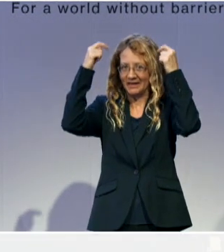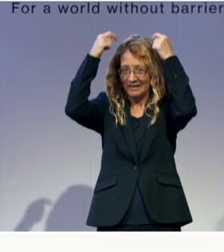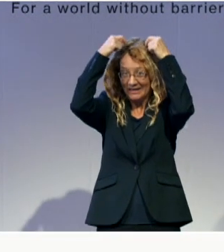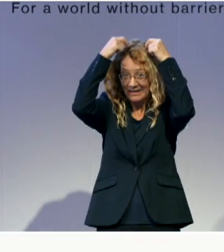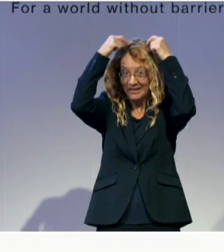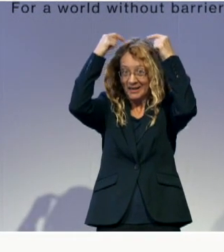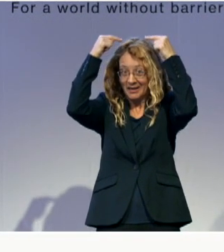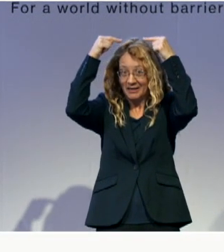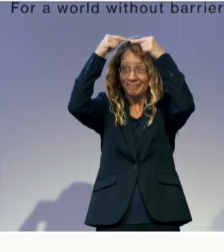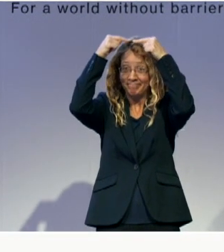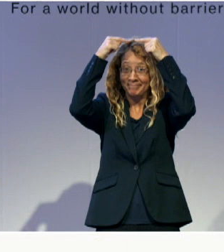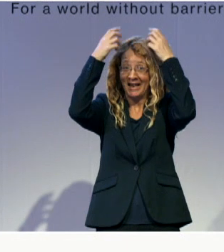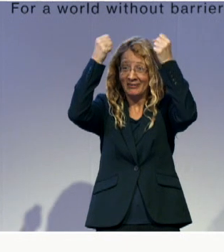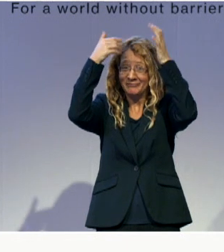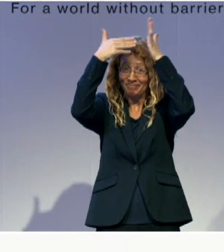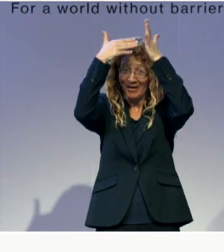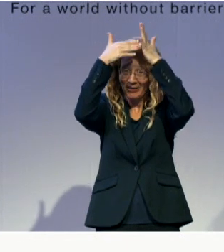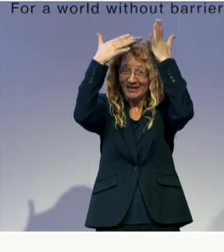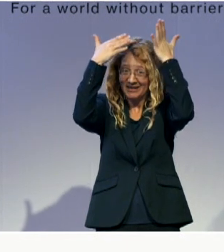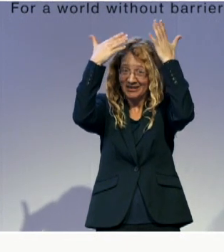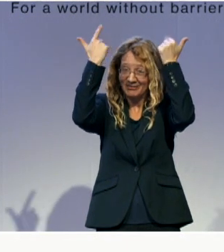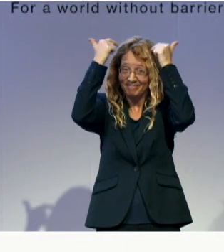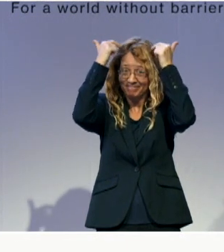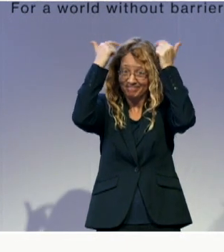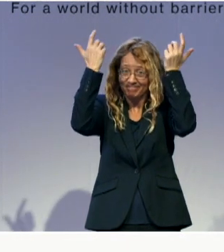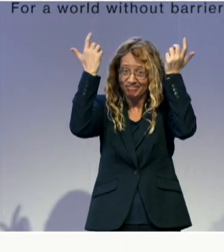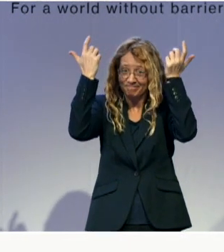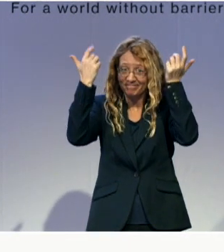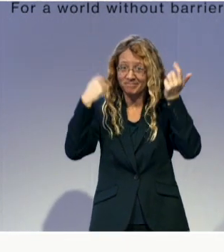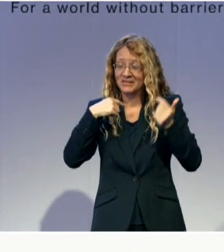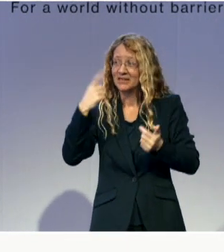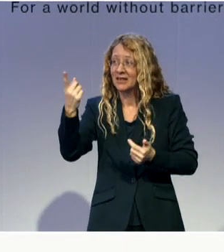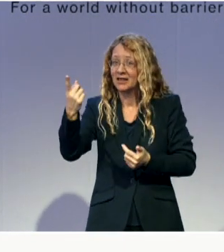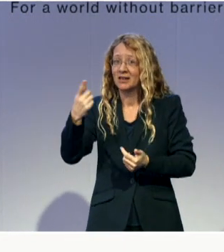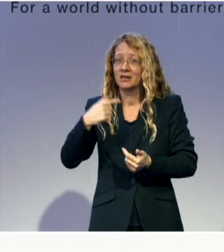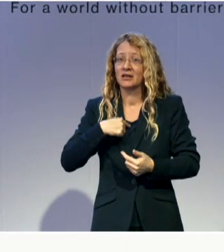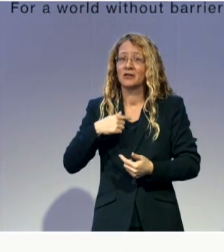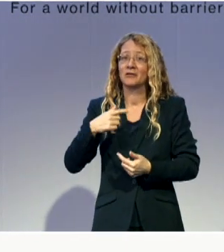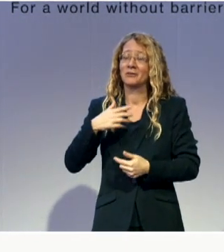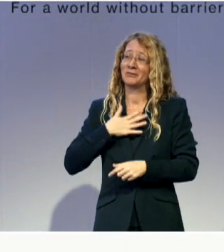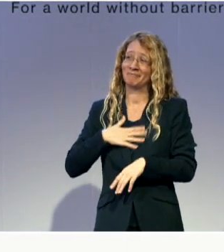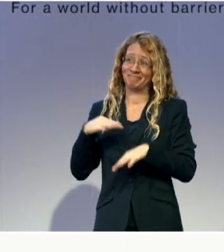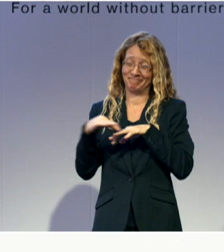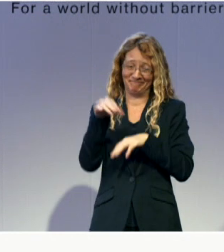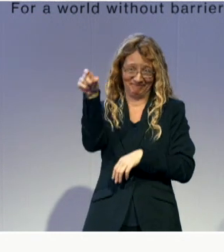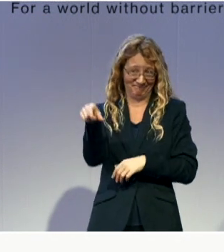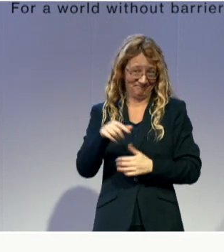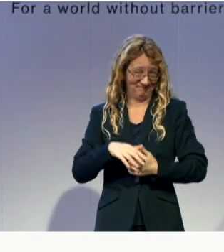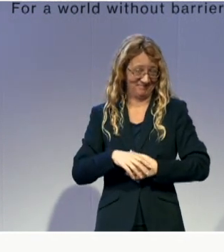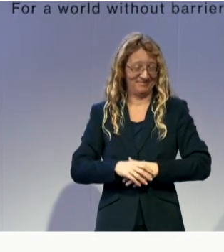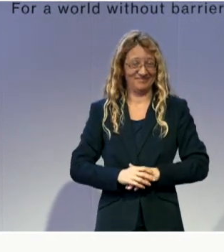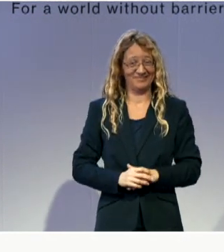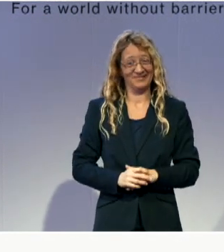thank you so much. Now, guys, are we ready? I want to get you tweeting again, hashtag